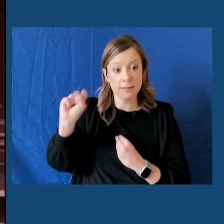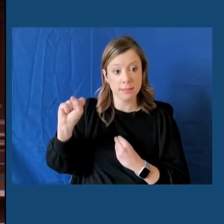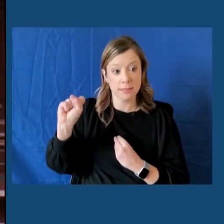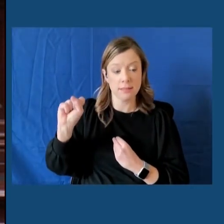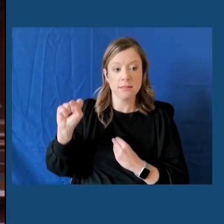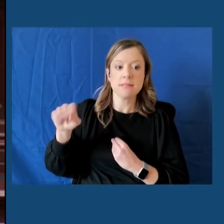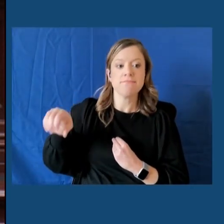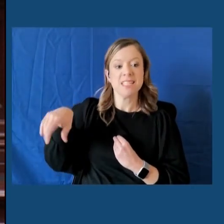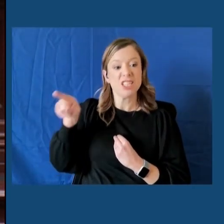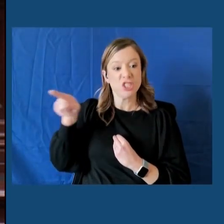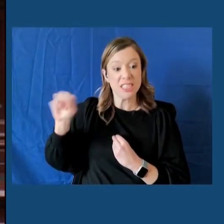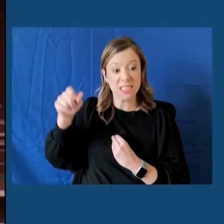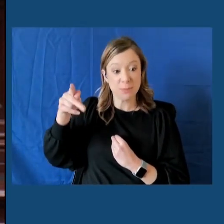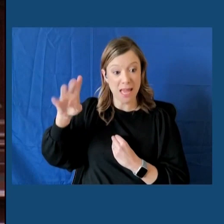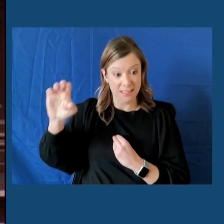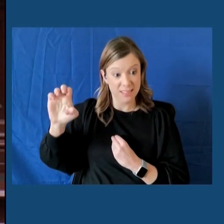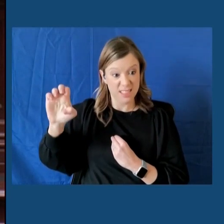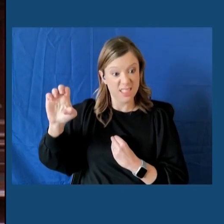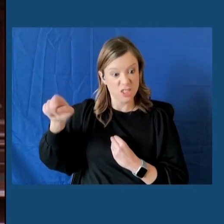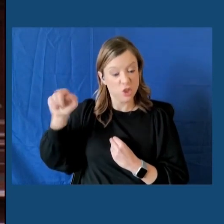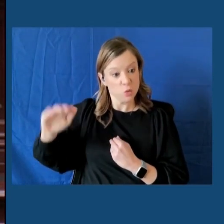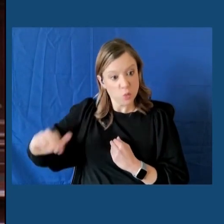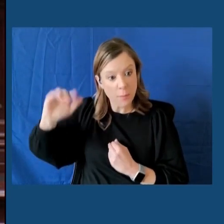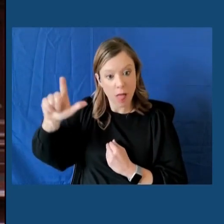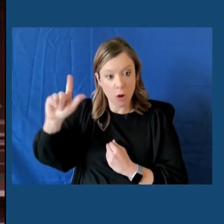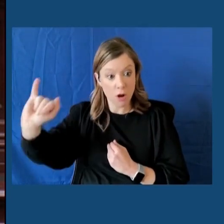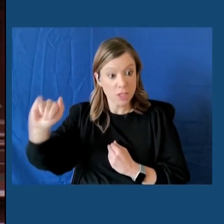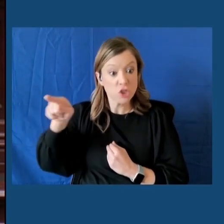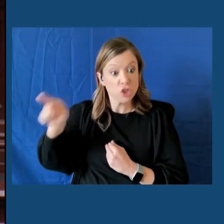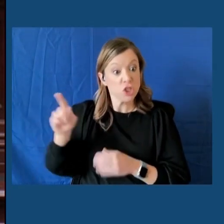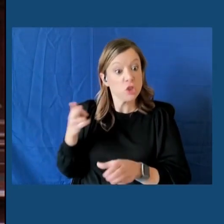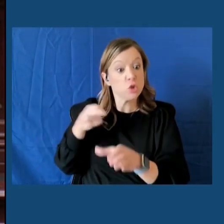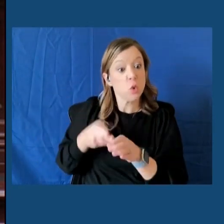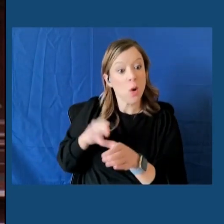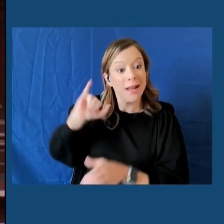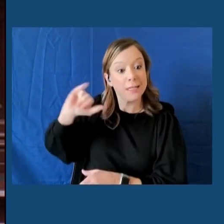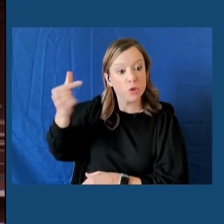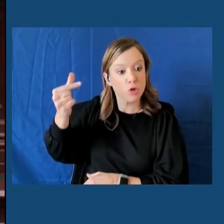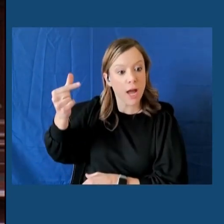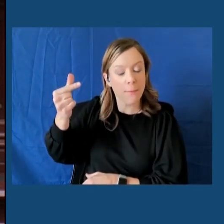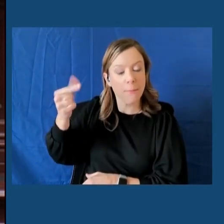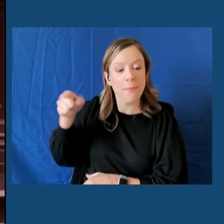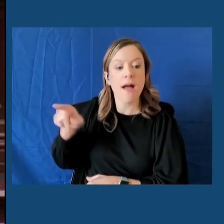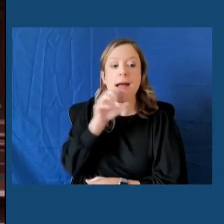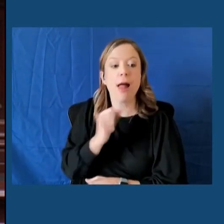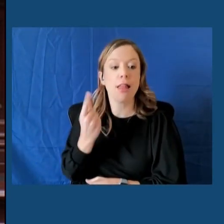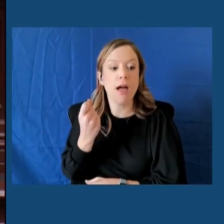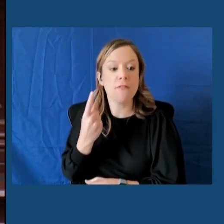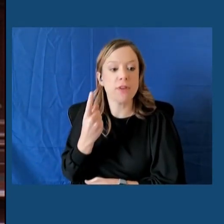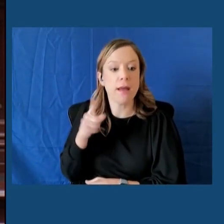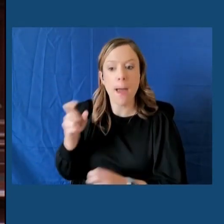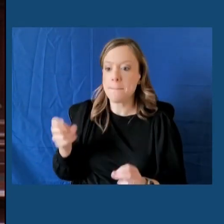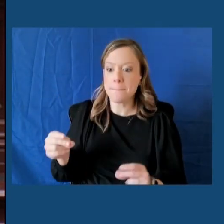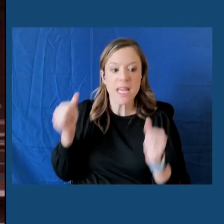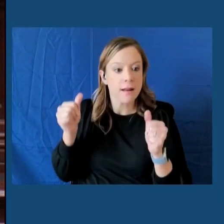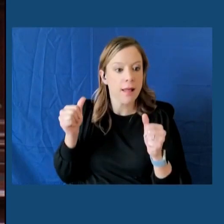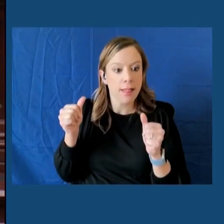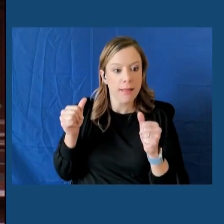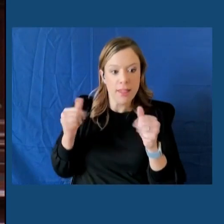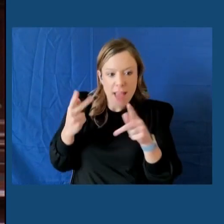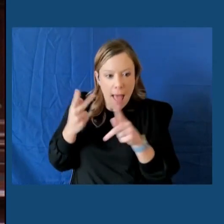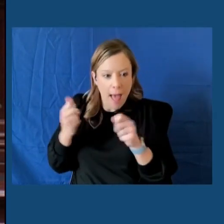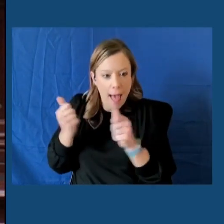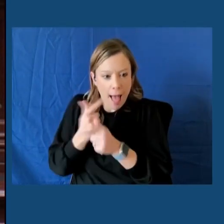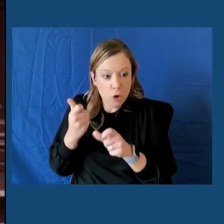She joined Instagram when she was only 11 years old. And immediately, the algorithm started suggesting images and videos about